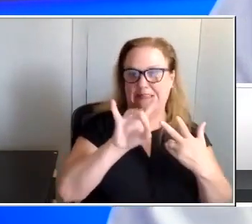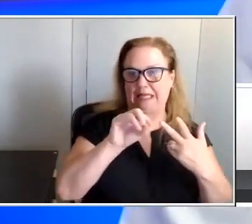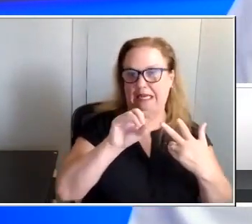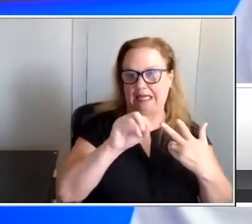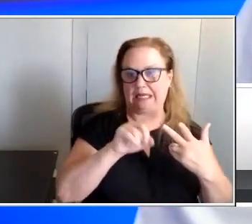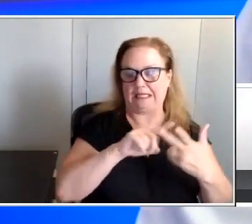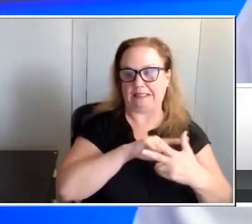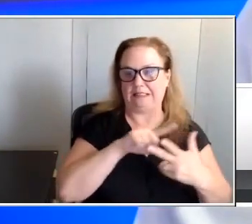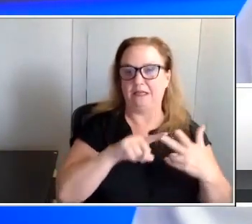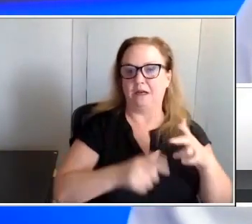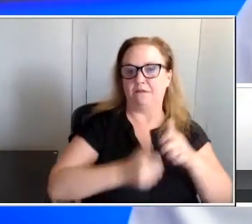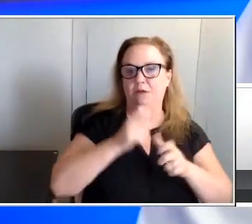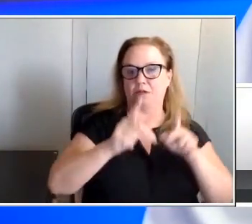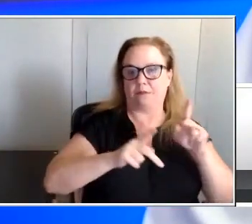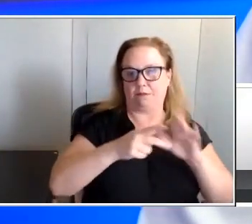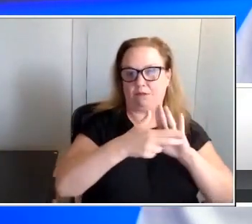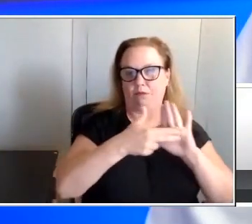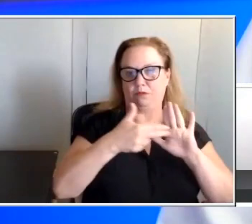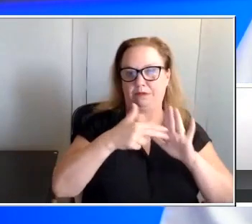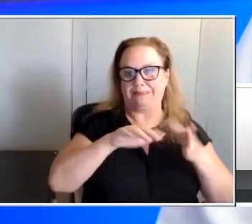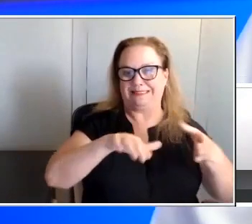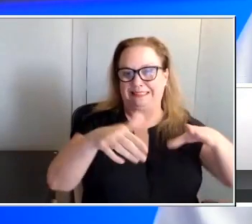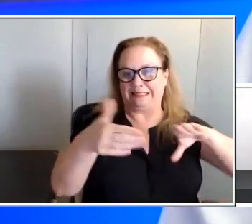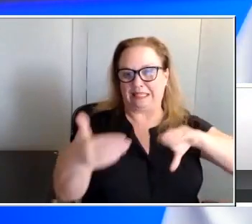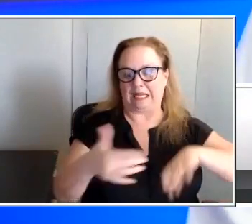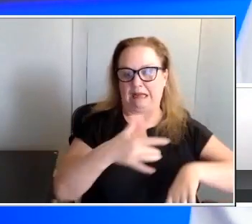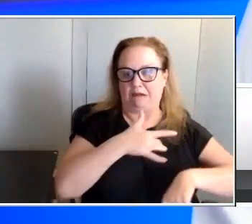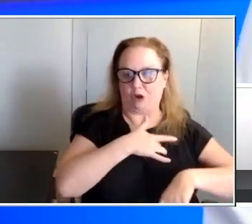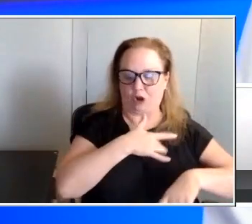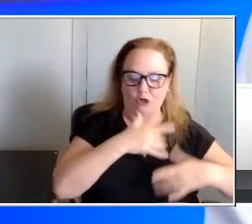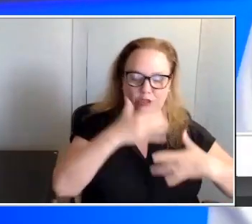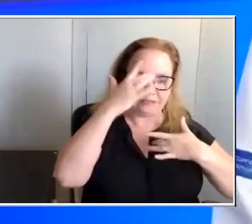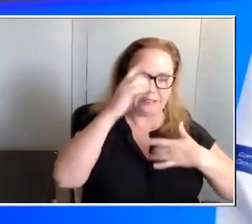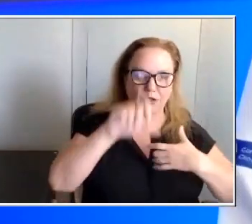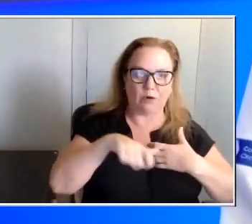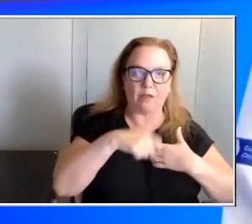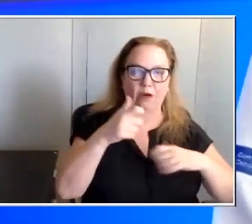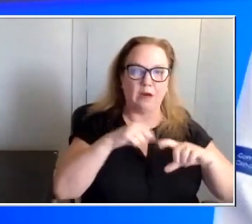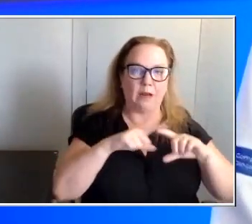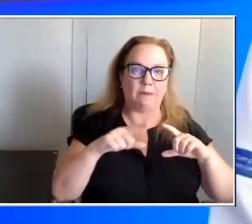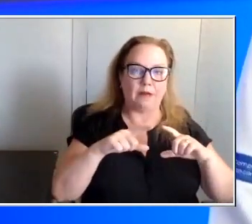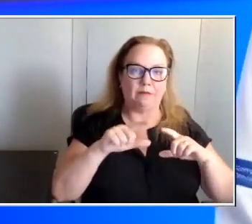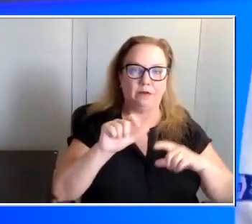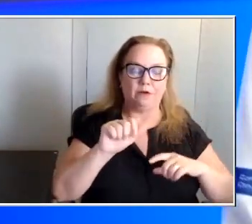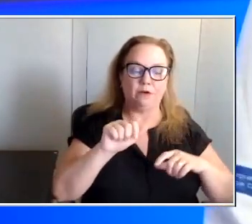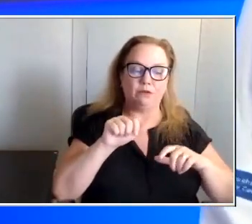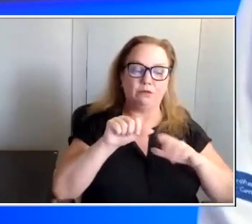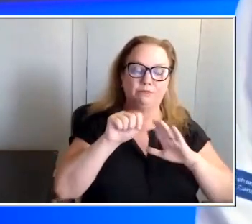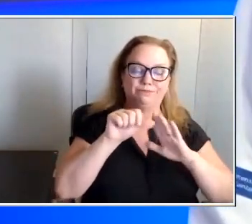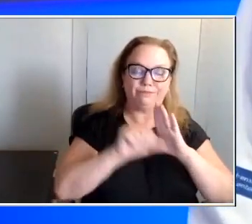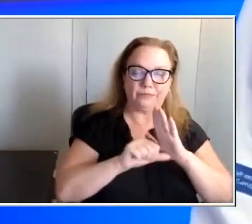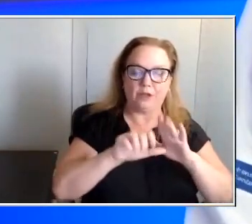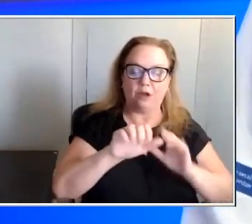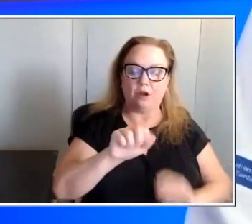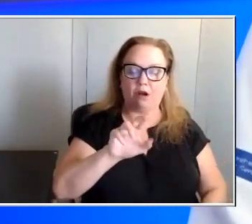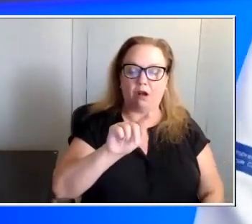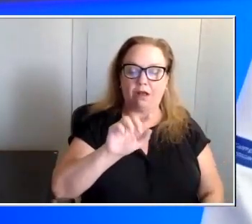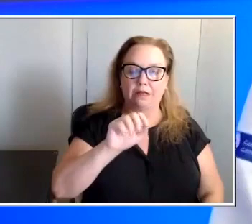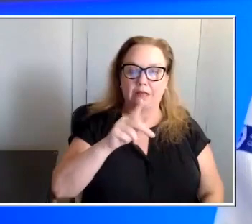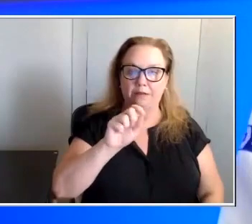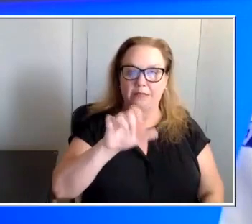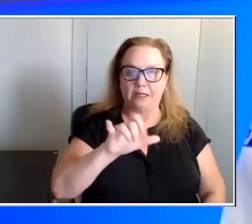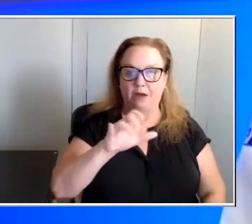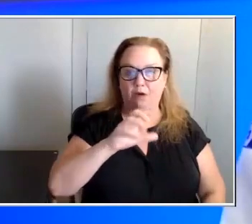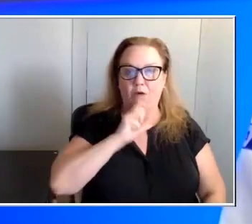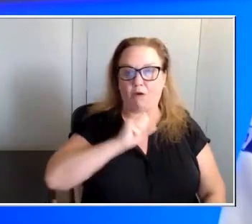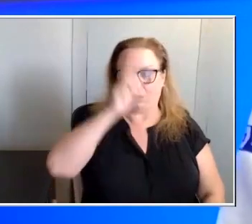most people will die from some other cause, whether it's cardiovascular disease or something else. But if you do an autopsy, older men are likely to